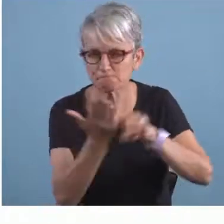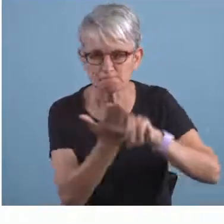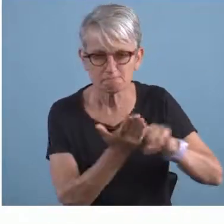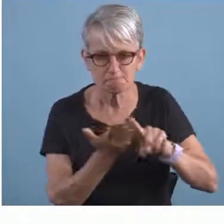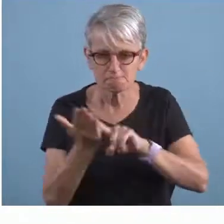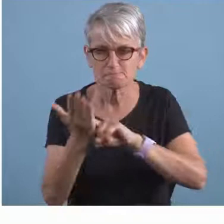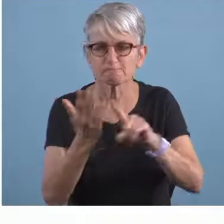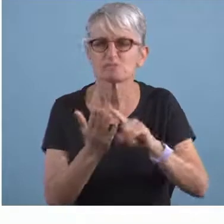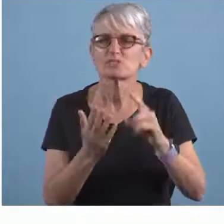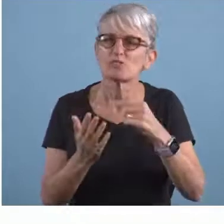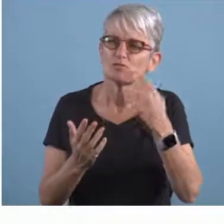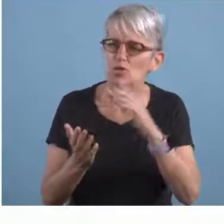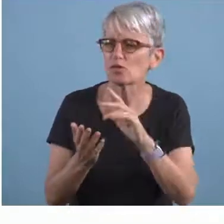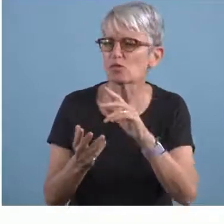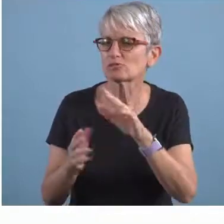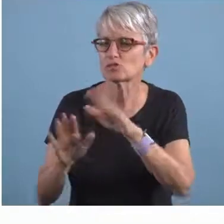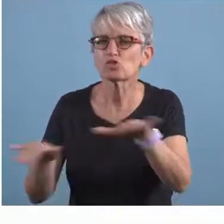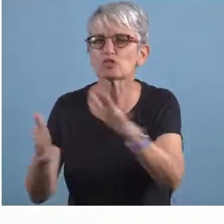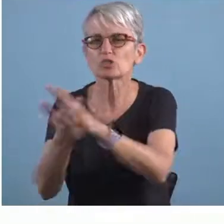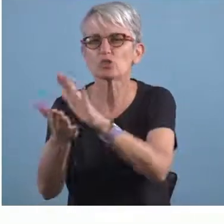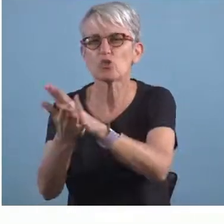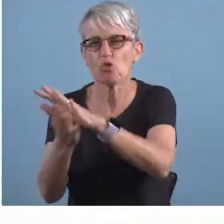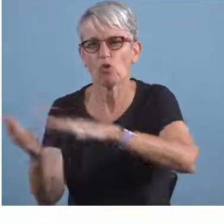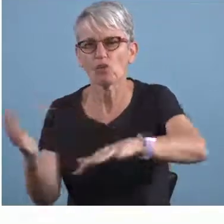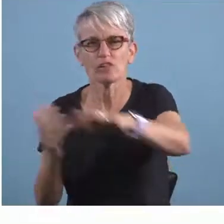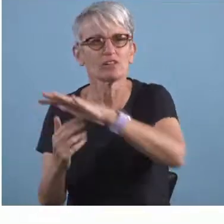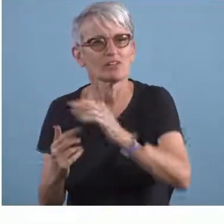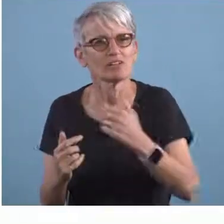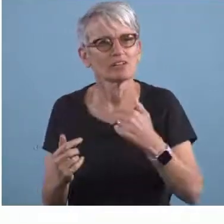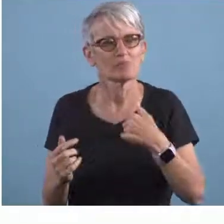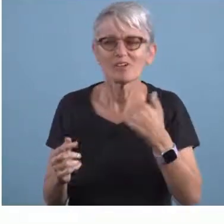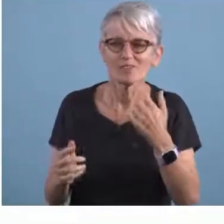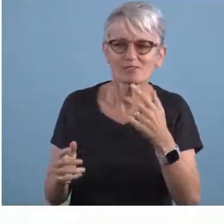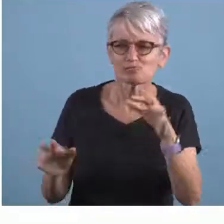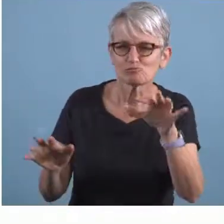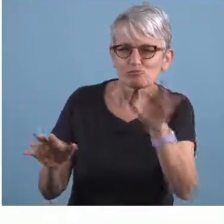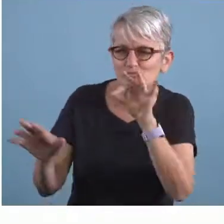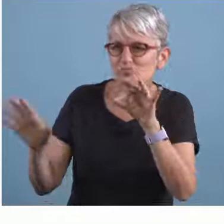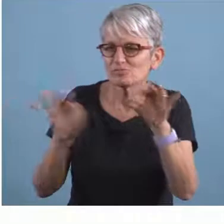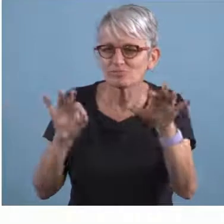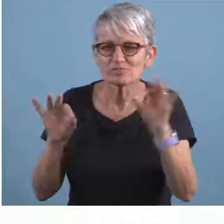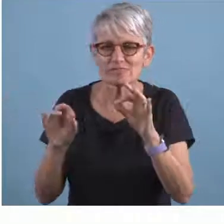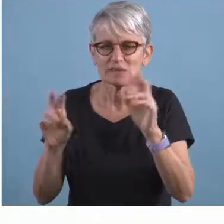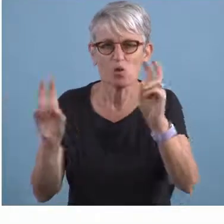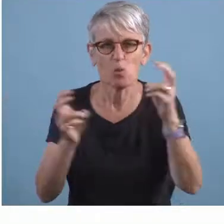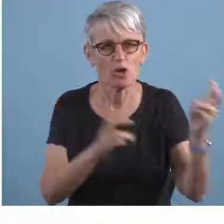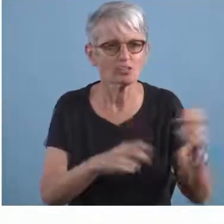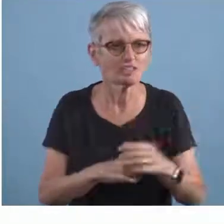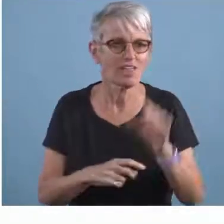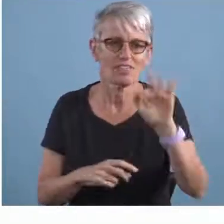around school-age services, and picked up some interesting quotes from what others have experienced. I love